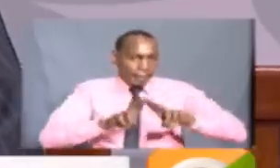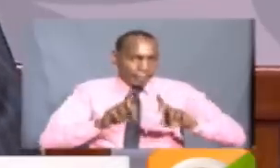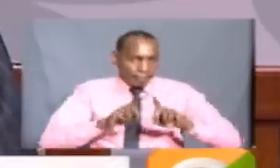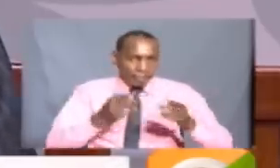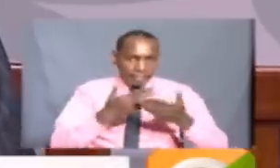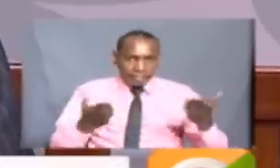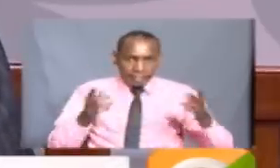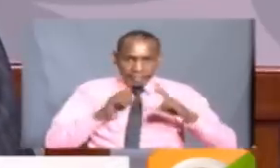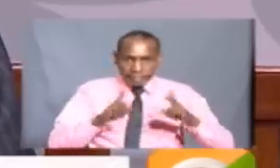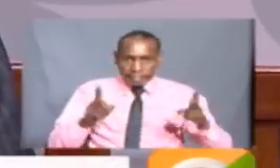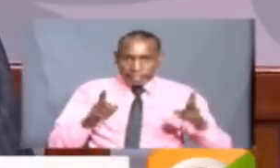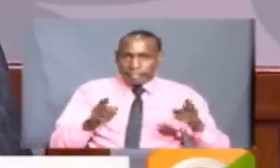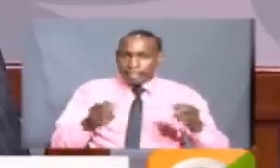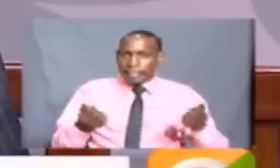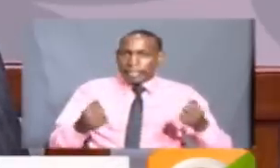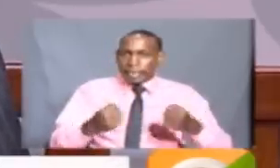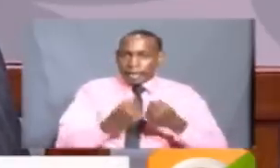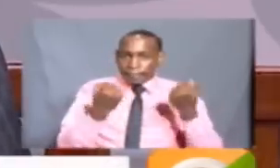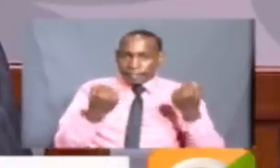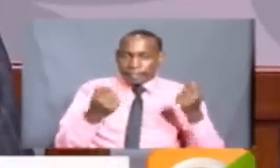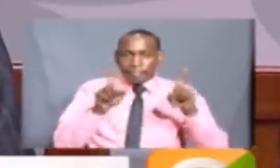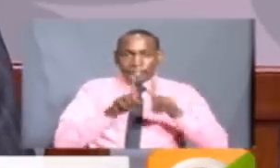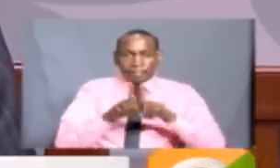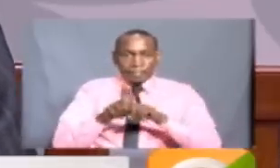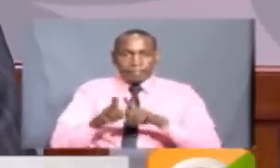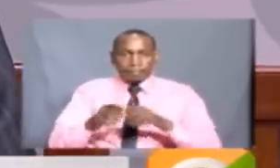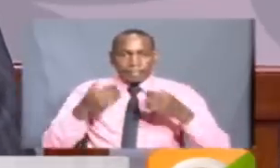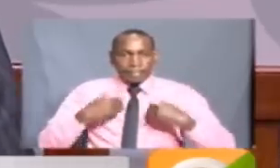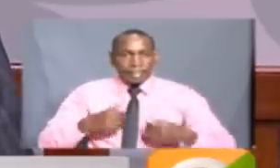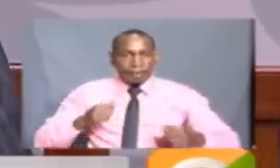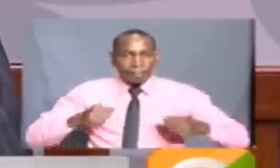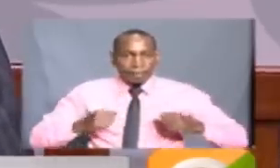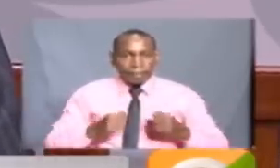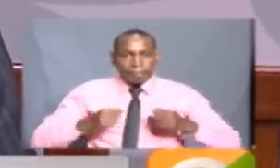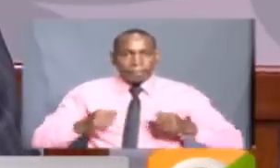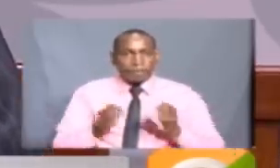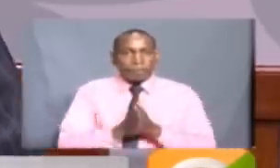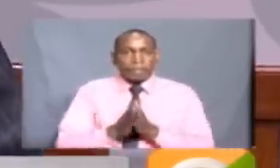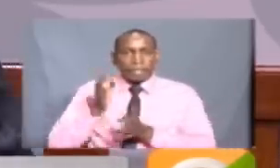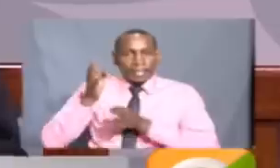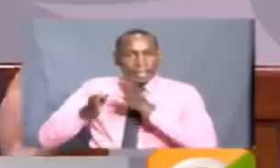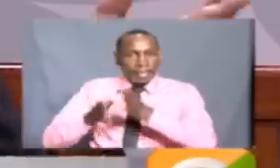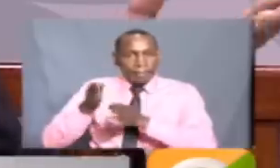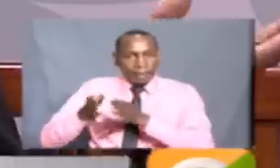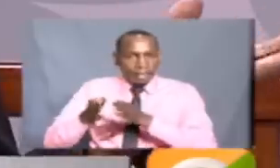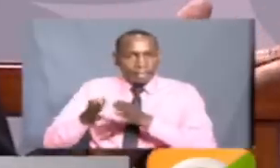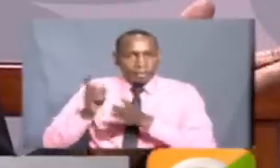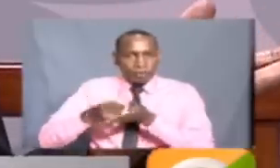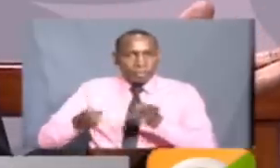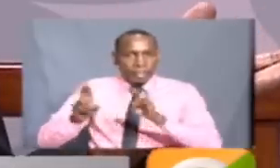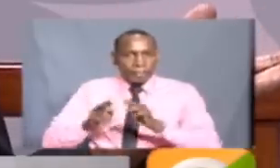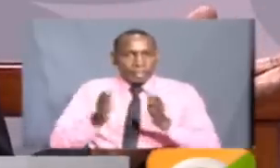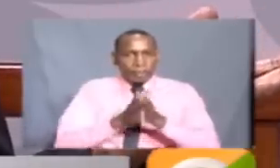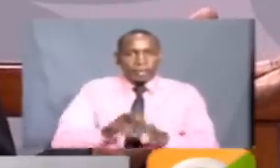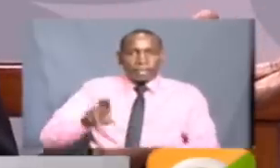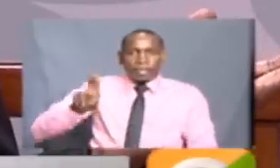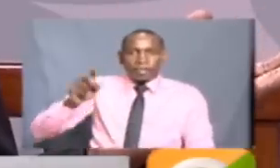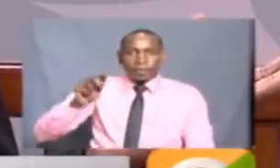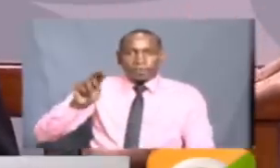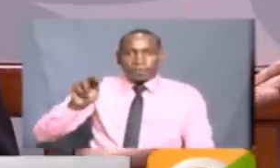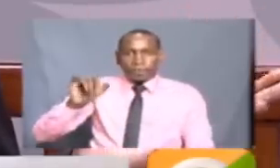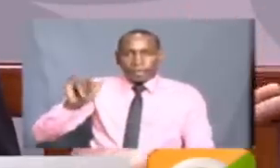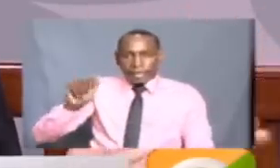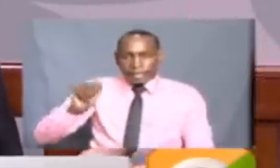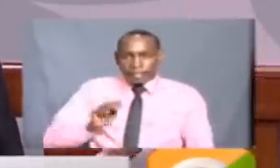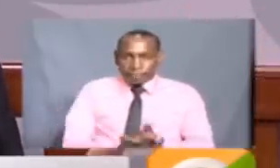are beginning to happen, and that is why I'm very happy with what happened in Embakasi. I'm very happy with what happened in Ugenya, and